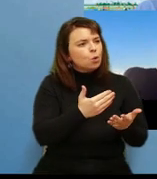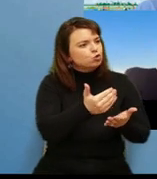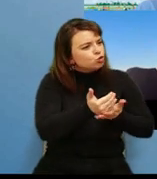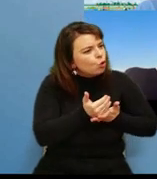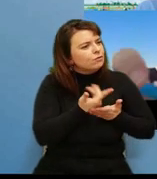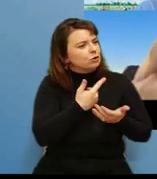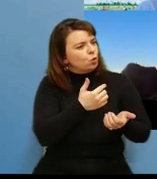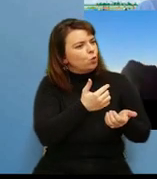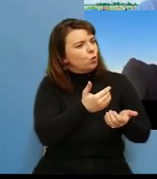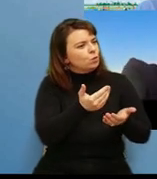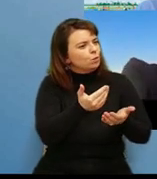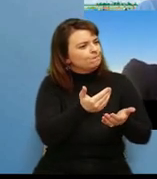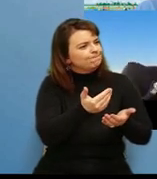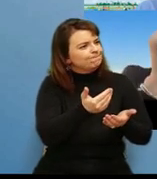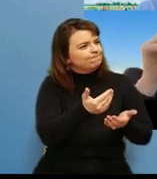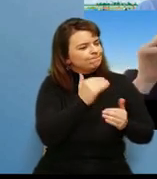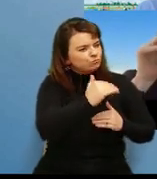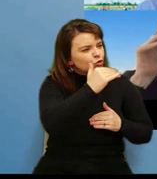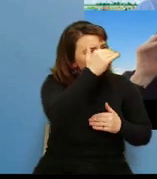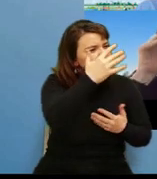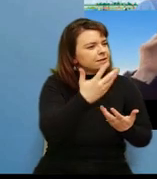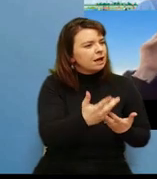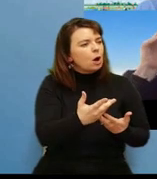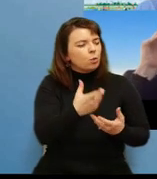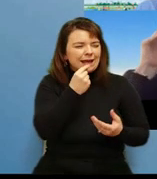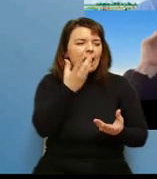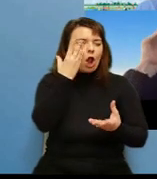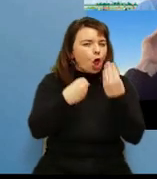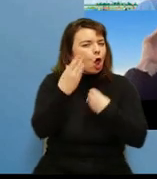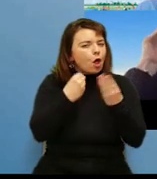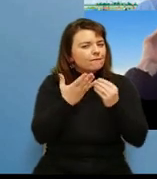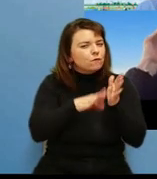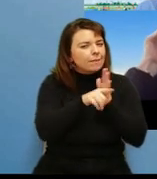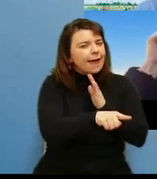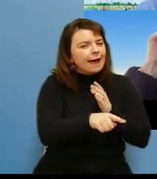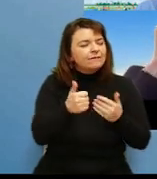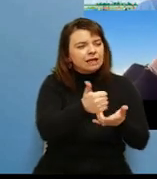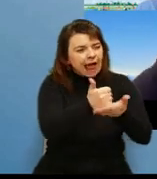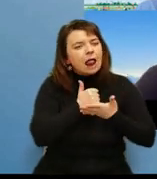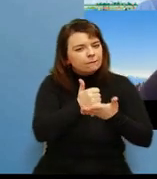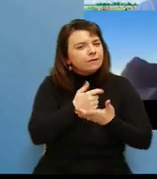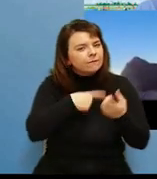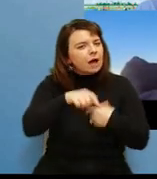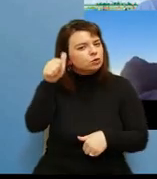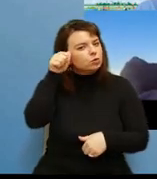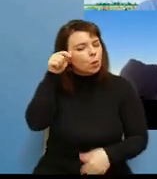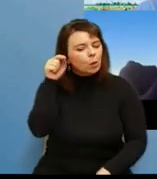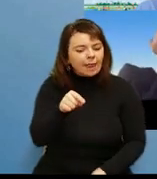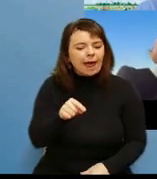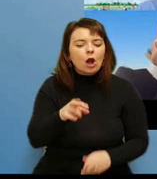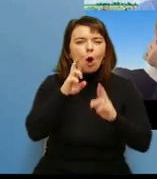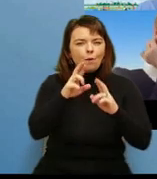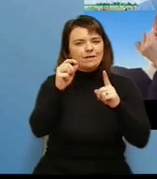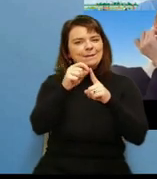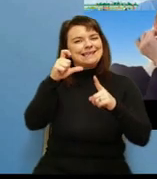the prescribing, the storage, the safety, which I think, you know, as a system, that there's hopefully a lot we can do about that with perhaps, you know, learning events, sharing